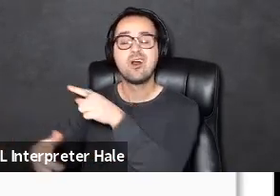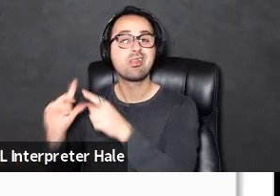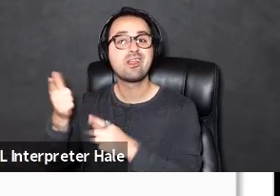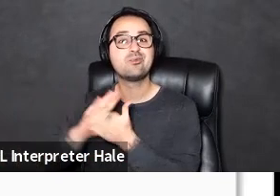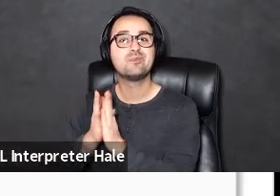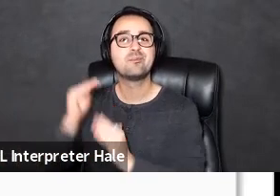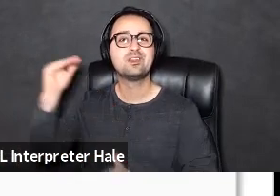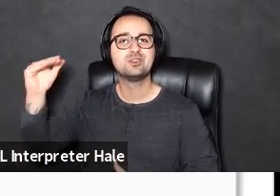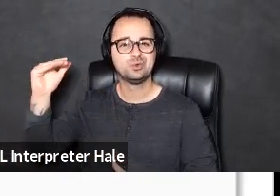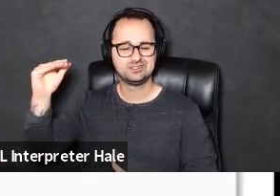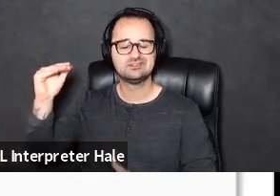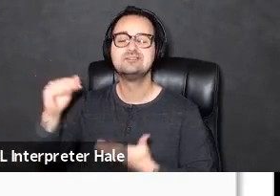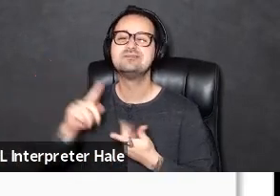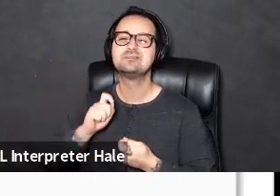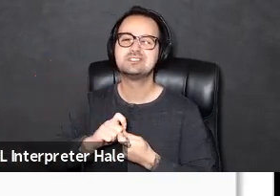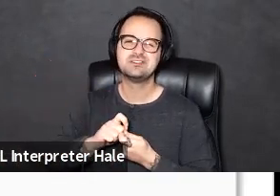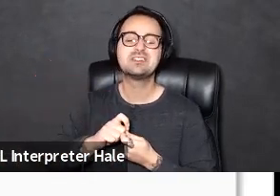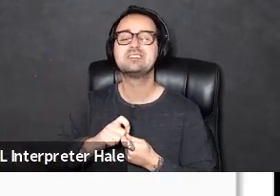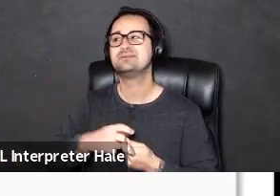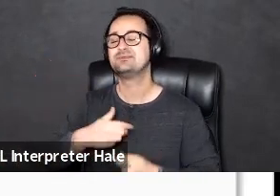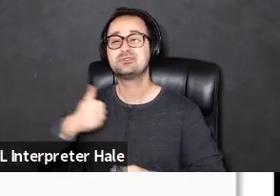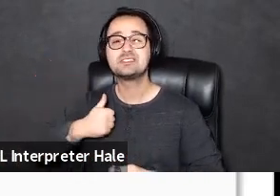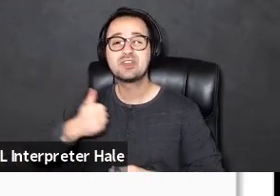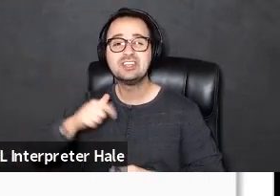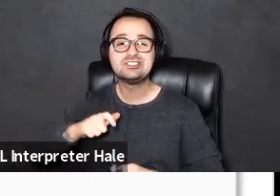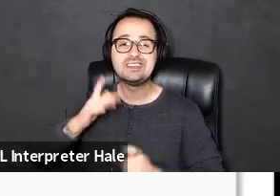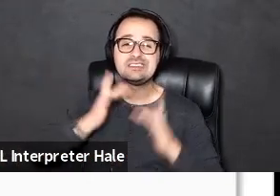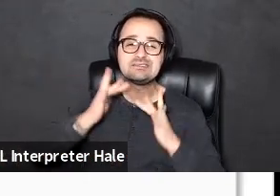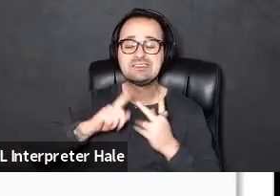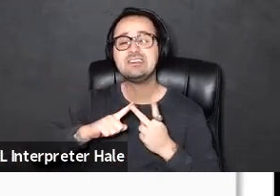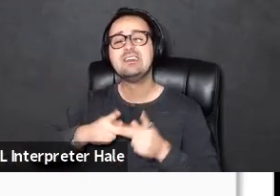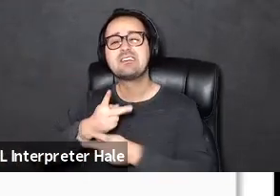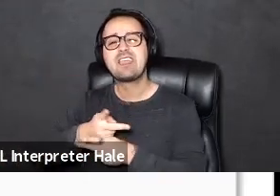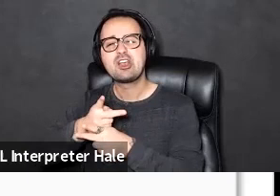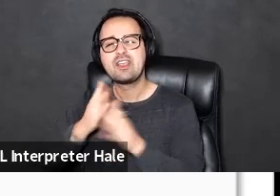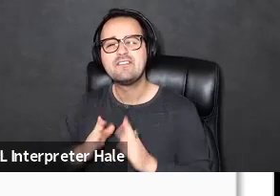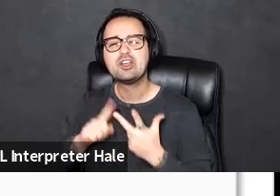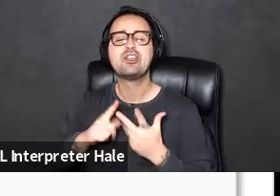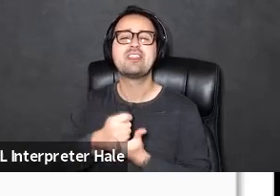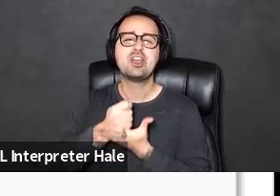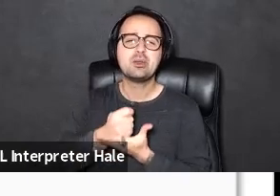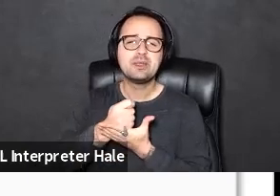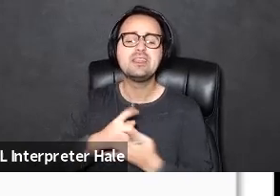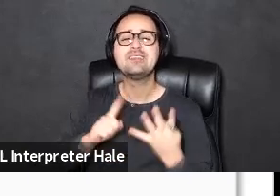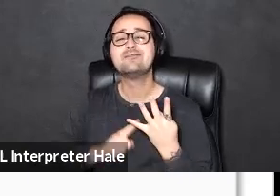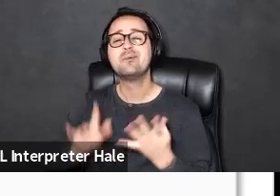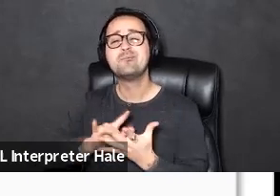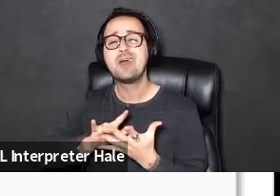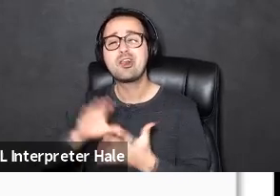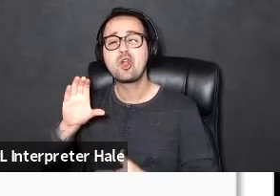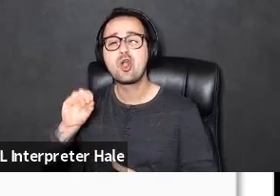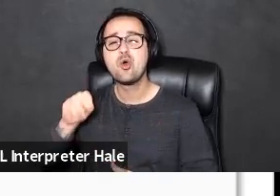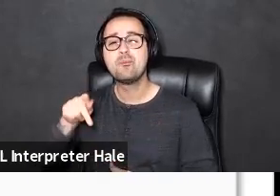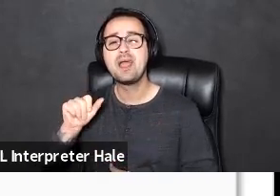adult. Specifically, there may be transportation needs, you know, a caregiver, therapy, medical